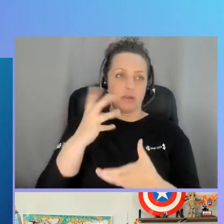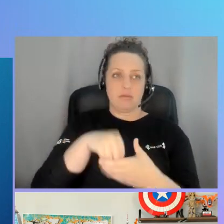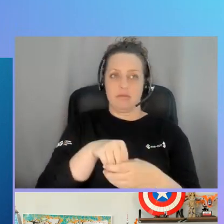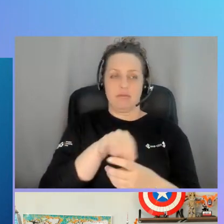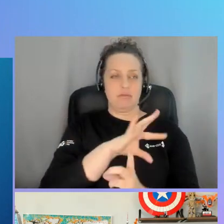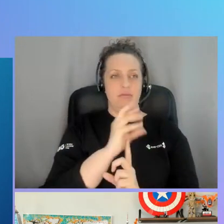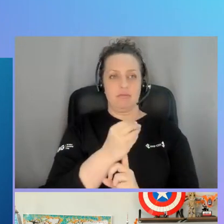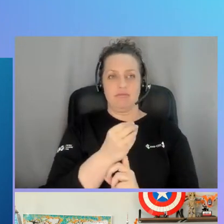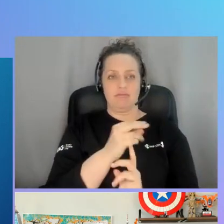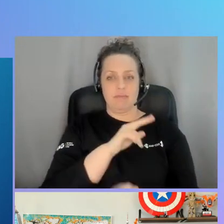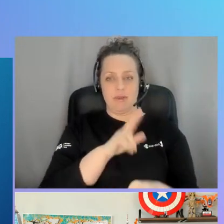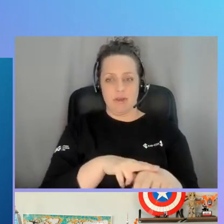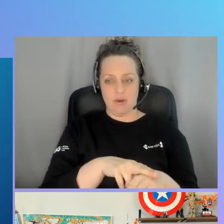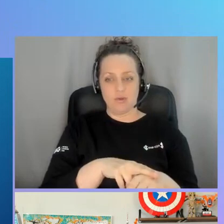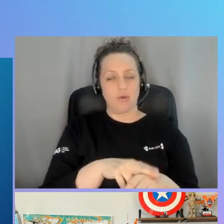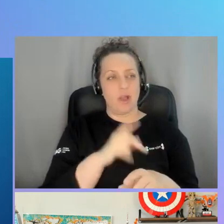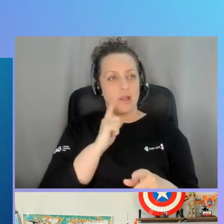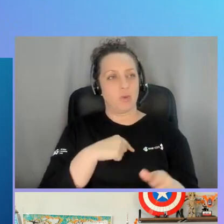programs.